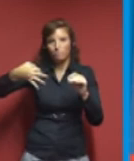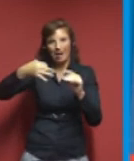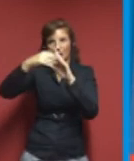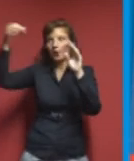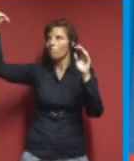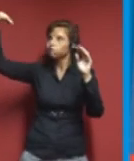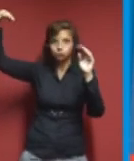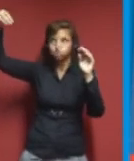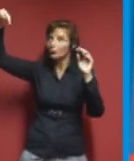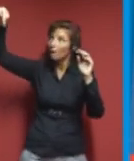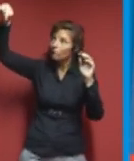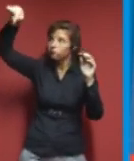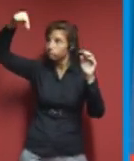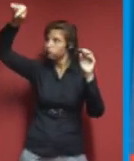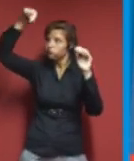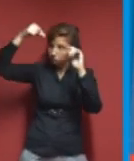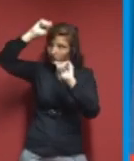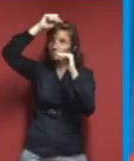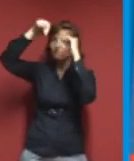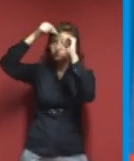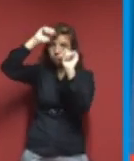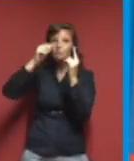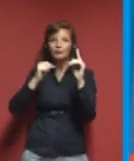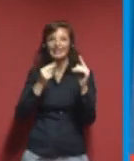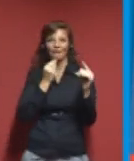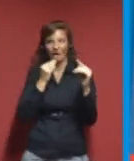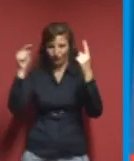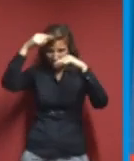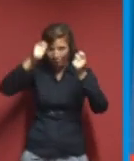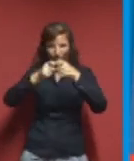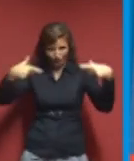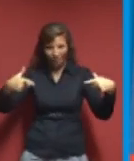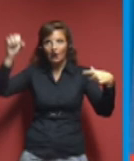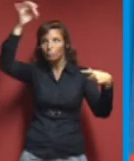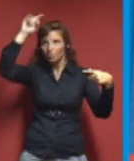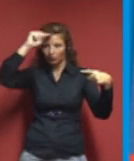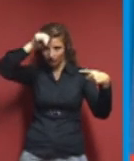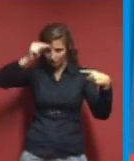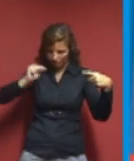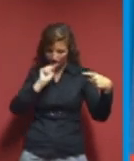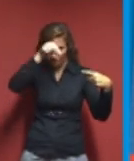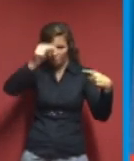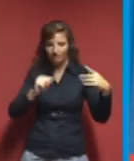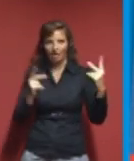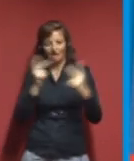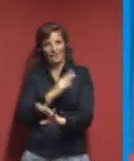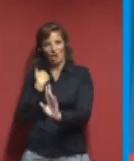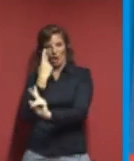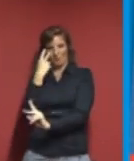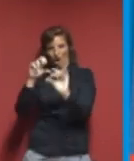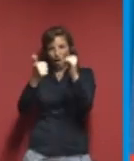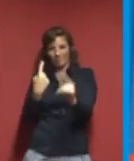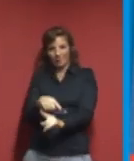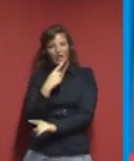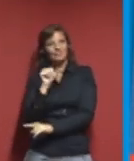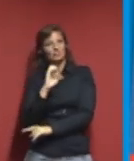highlights of San Francisco. And so when I saw this, I said, Scott, this is awesome. I love it. Can